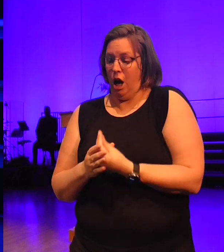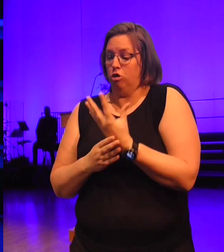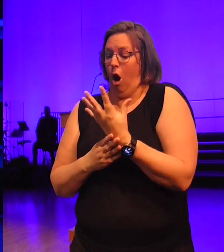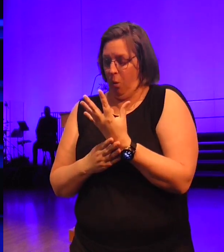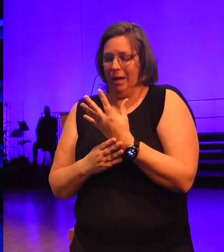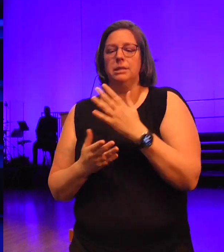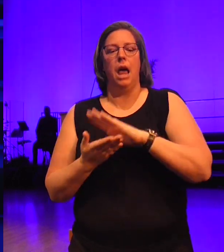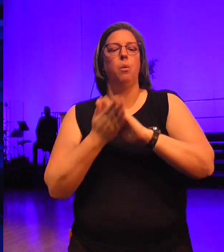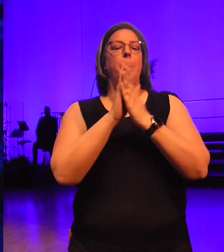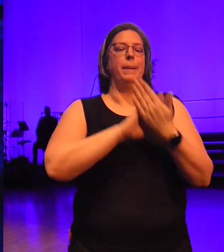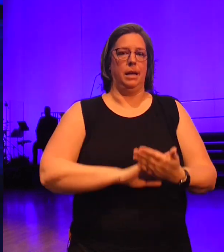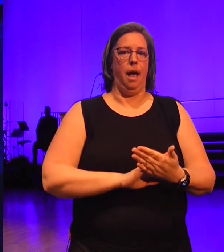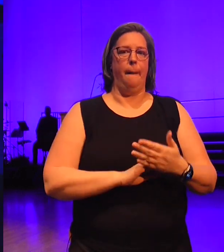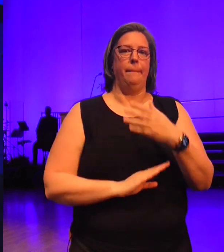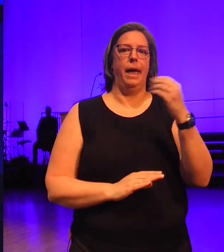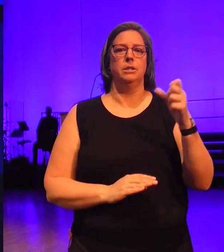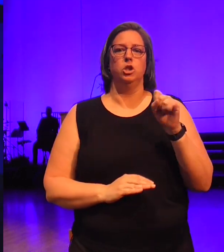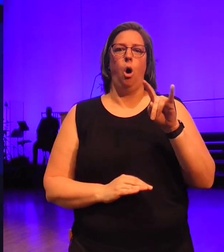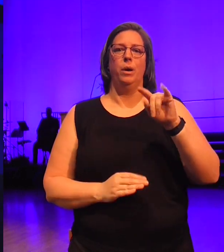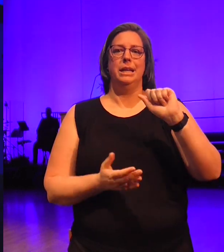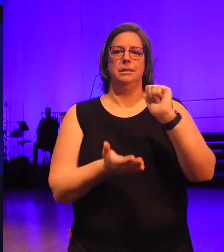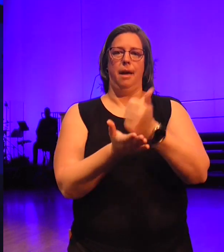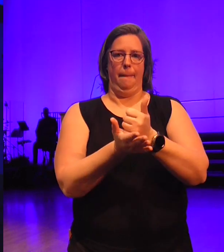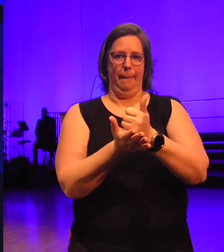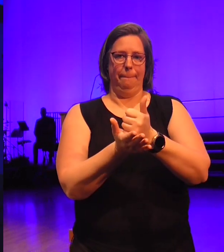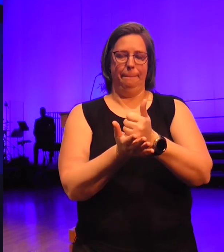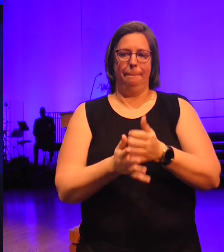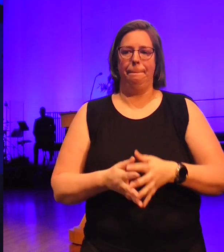so it is. Amen.